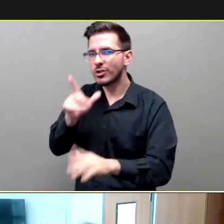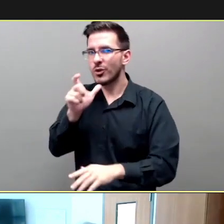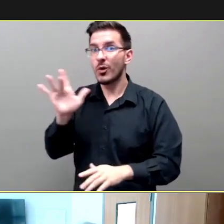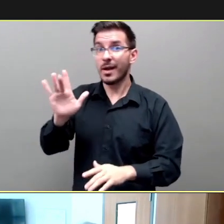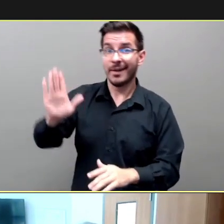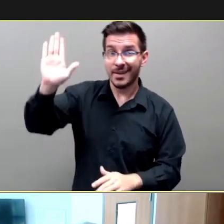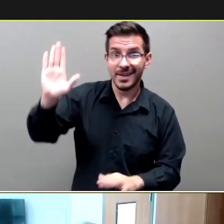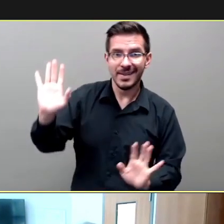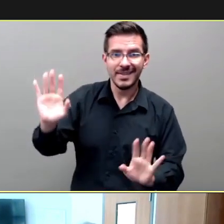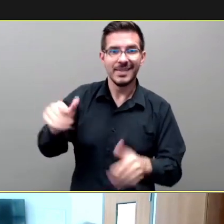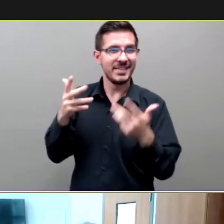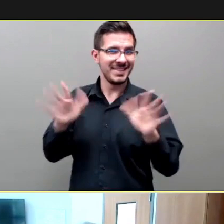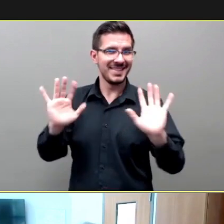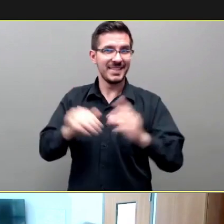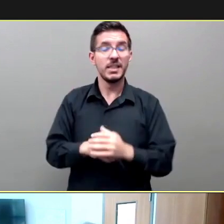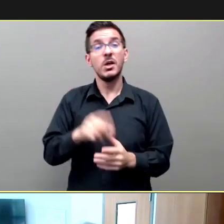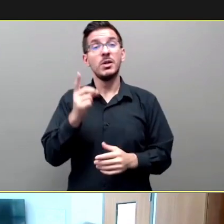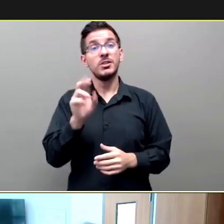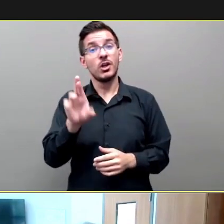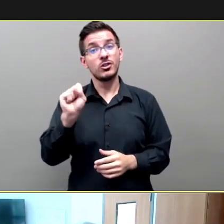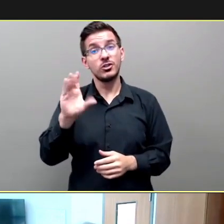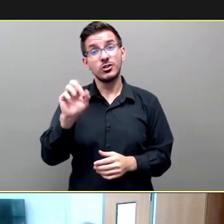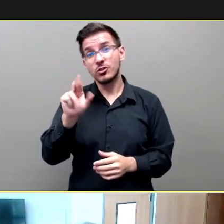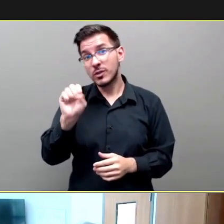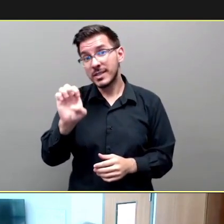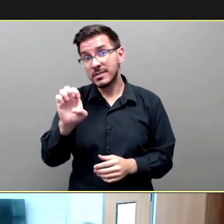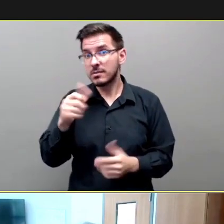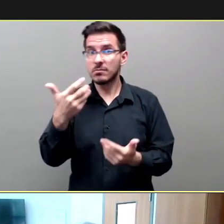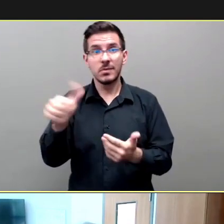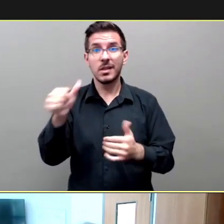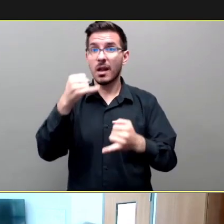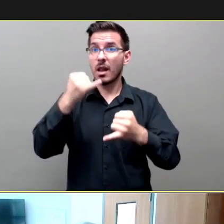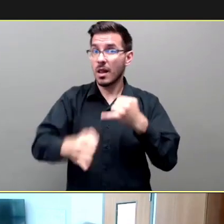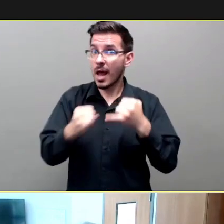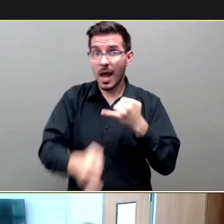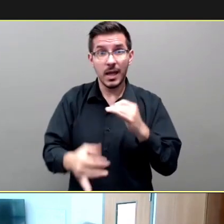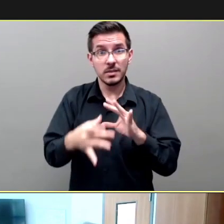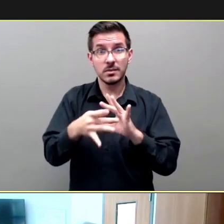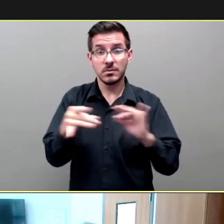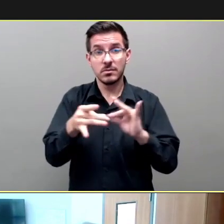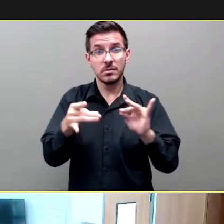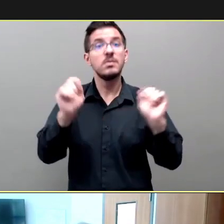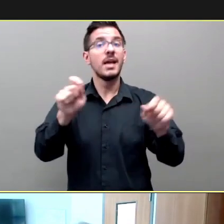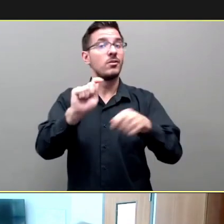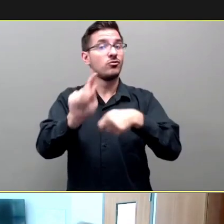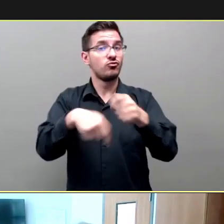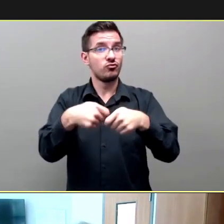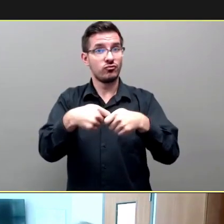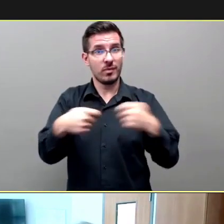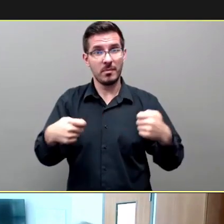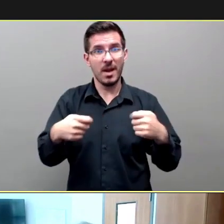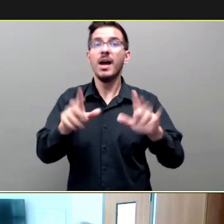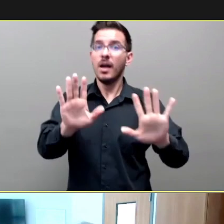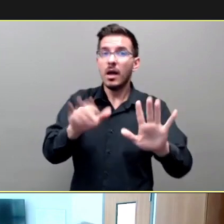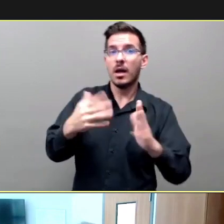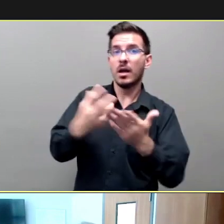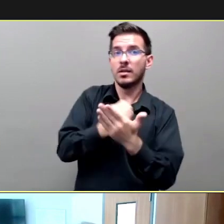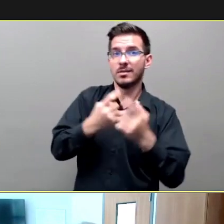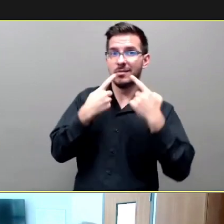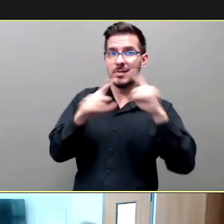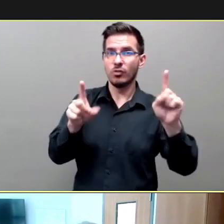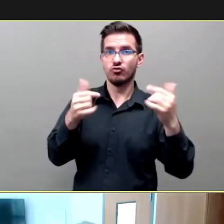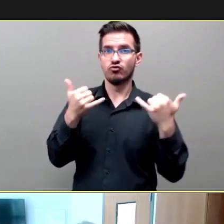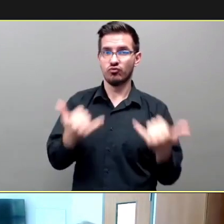hand. Dr. Scrace, if you have any last words, we can wrap this up. I just would like to announce right